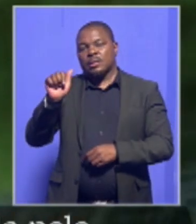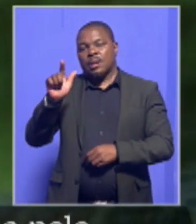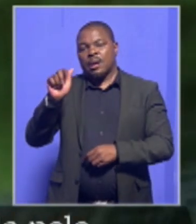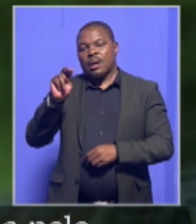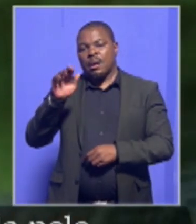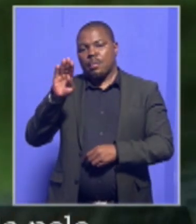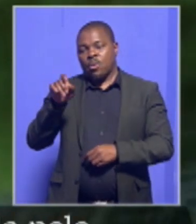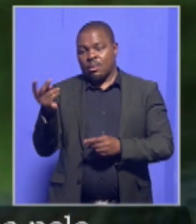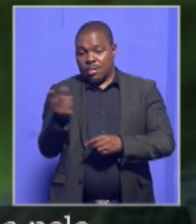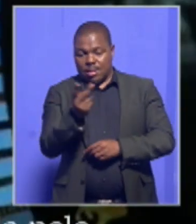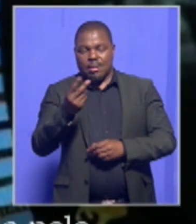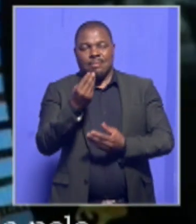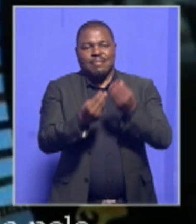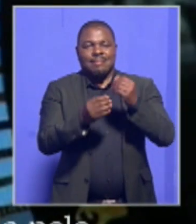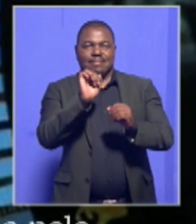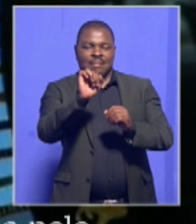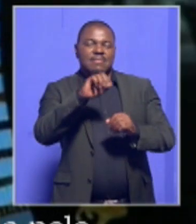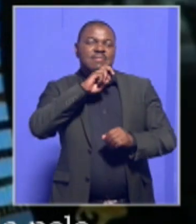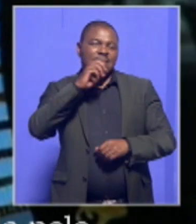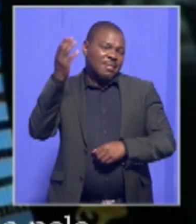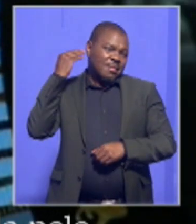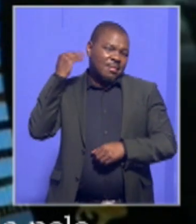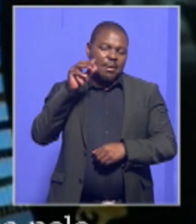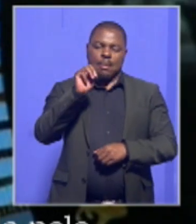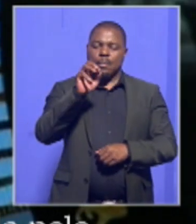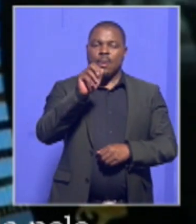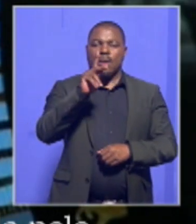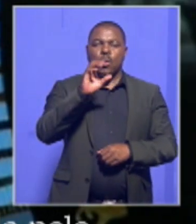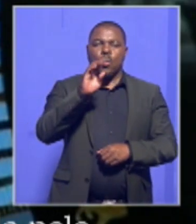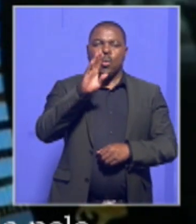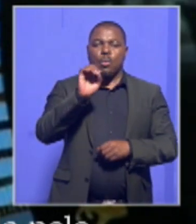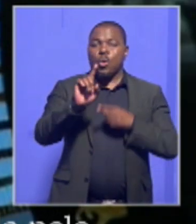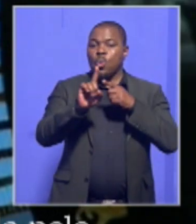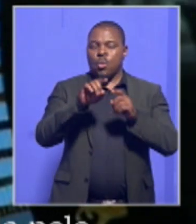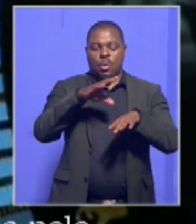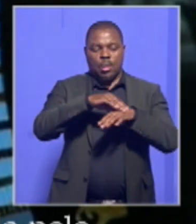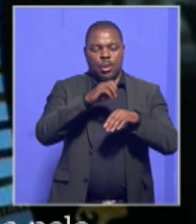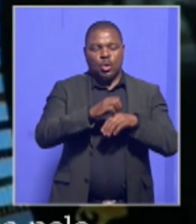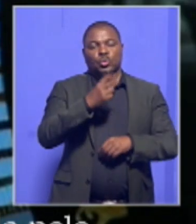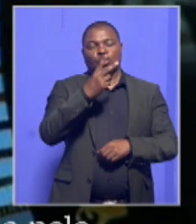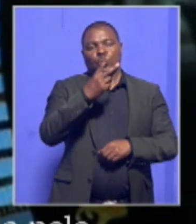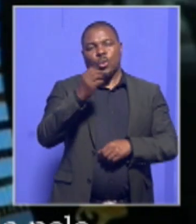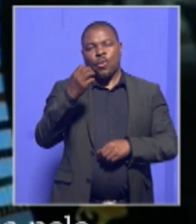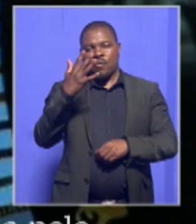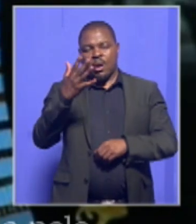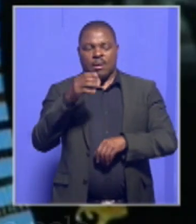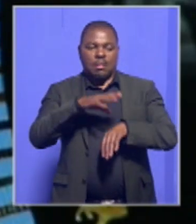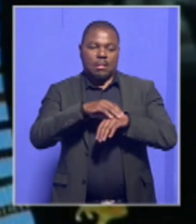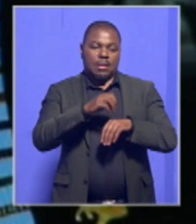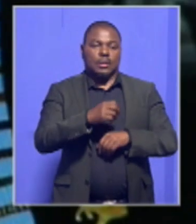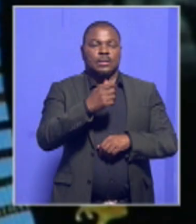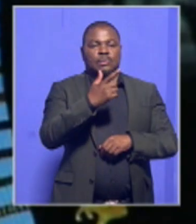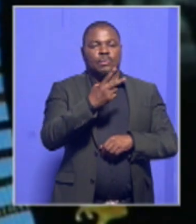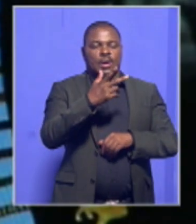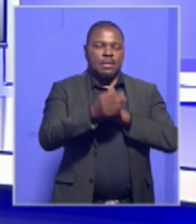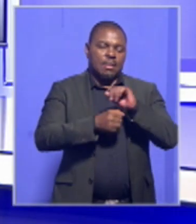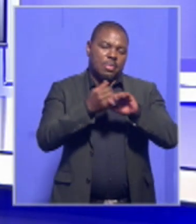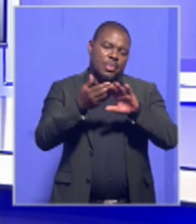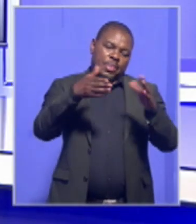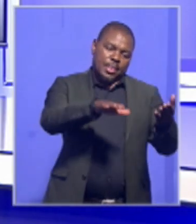Botshelela. Kgošigadi Makobo Motšatši o tlhokofetše ka 2005 a na le mengwaga e 27.